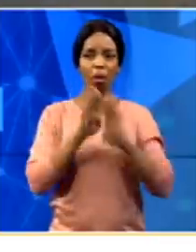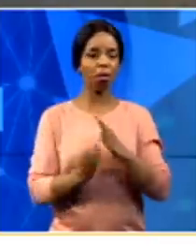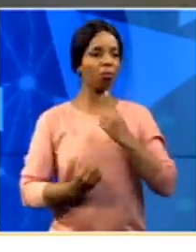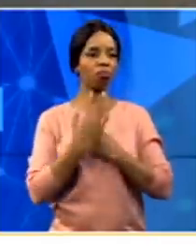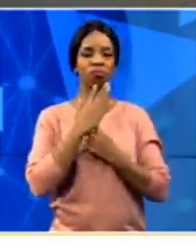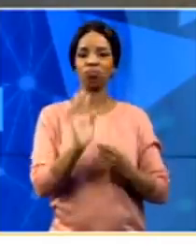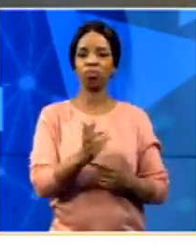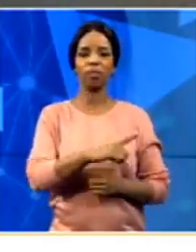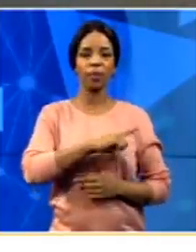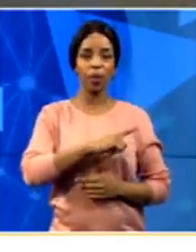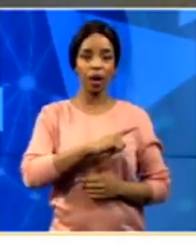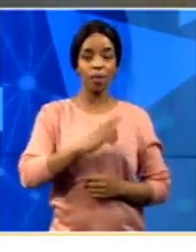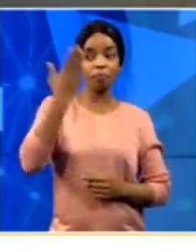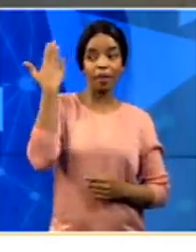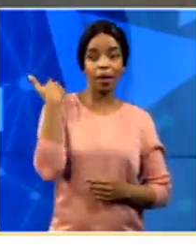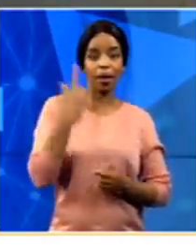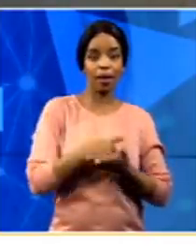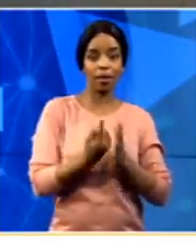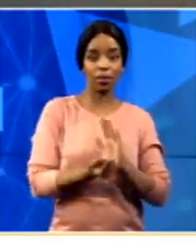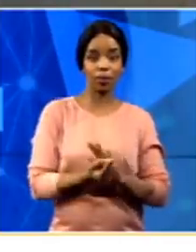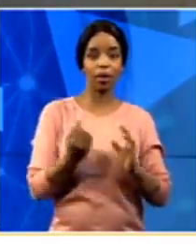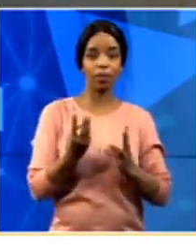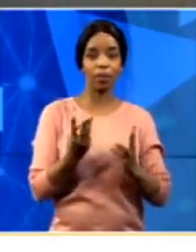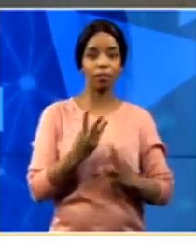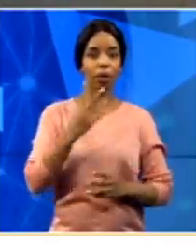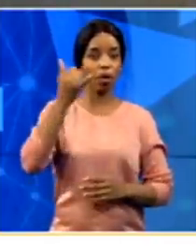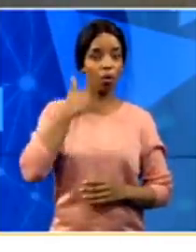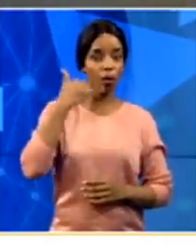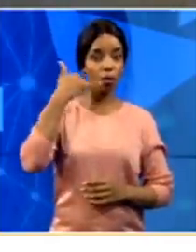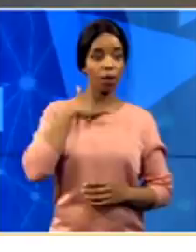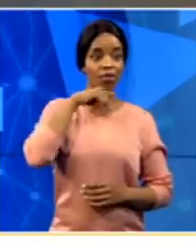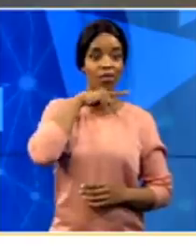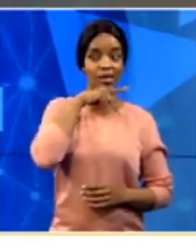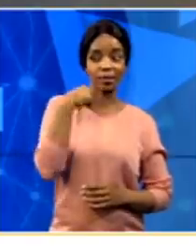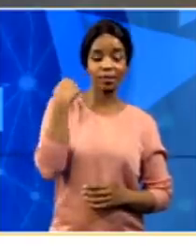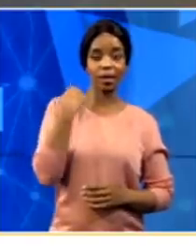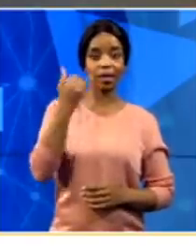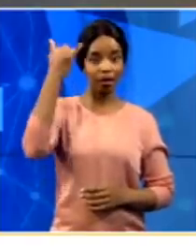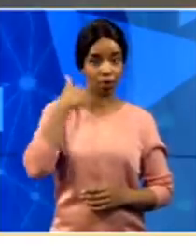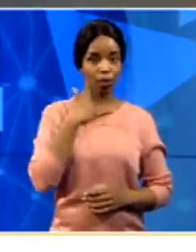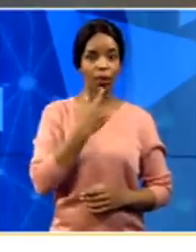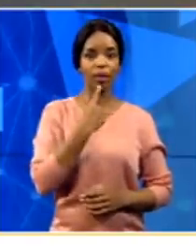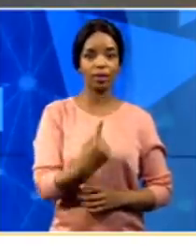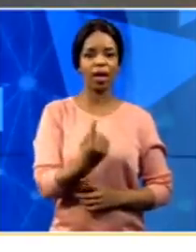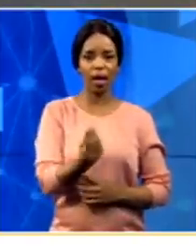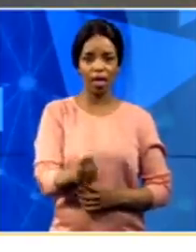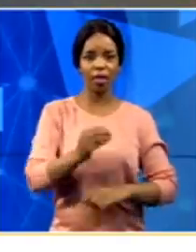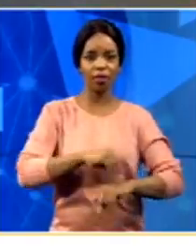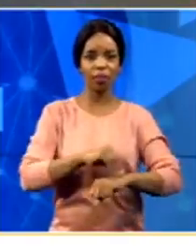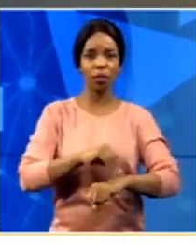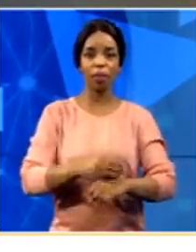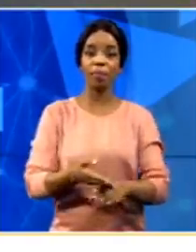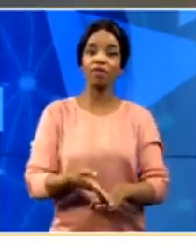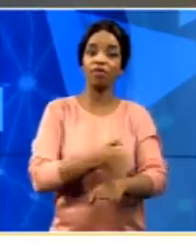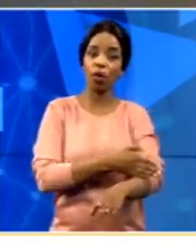of the callers that we had, and I refer to the ones on Friday, were saying that they had a problem before lockdown, they applied